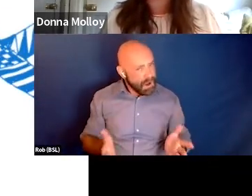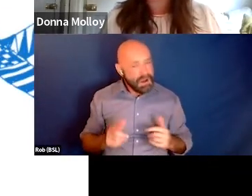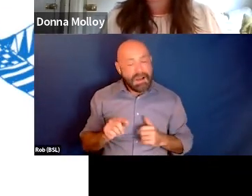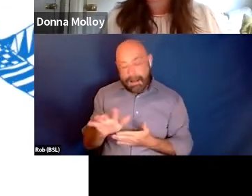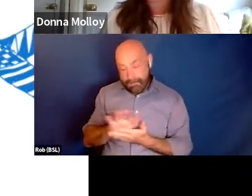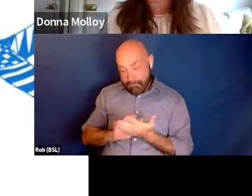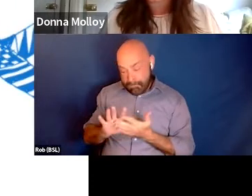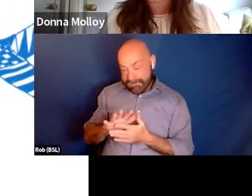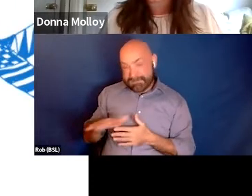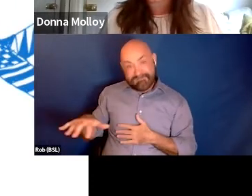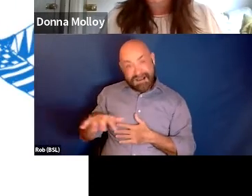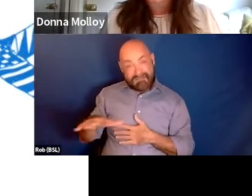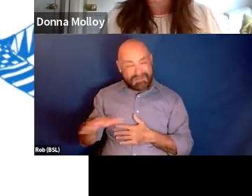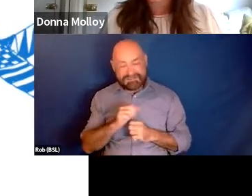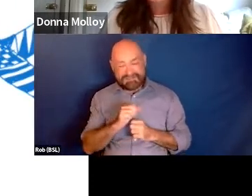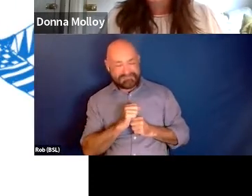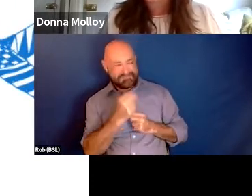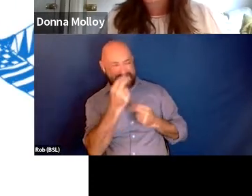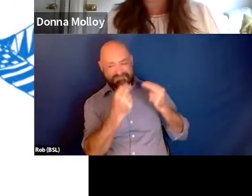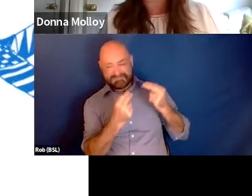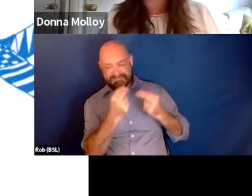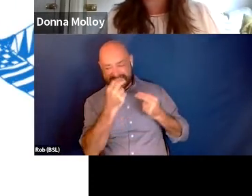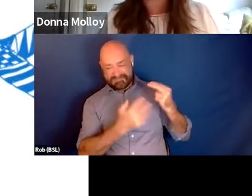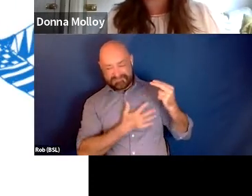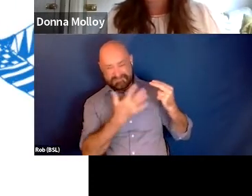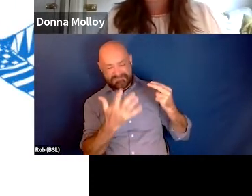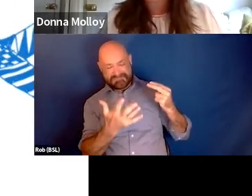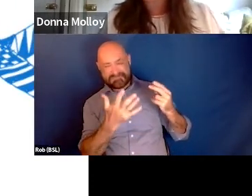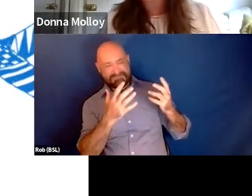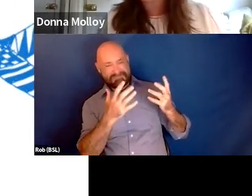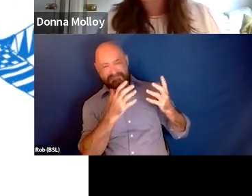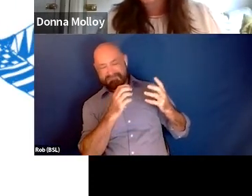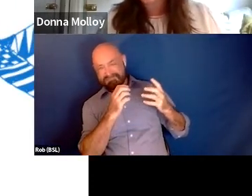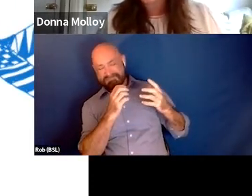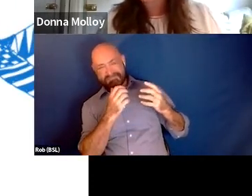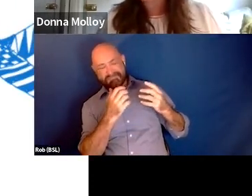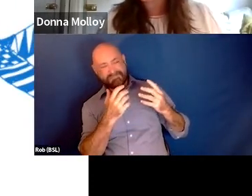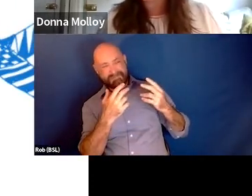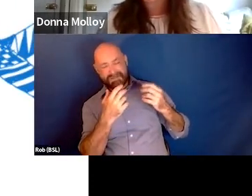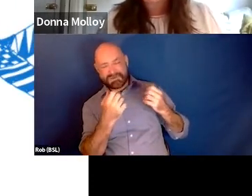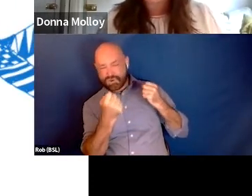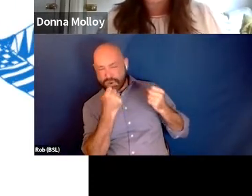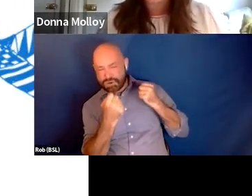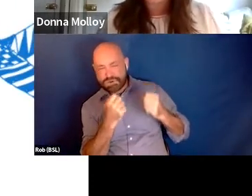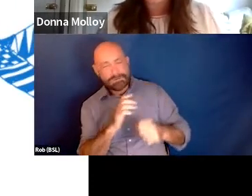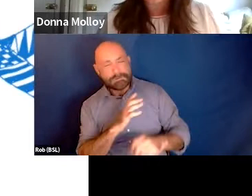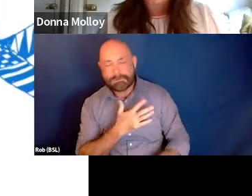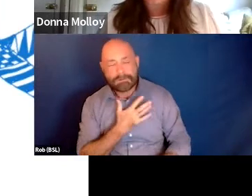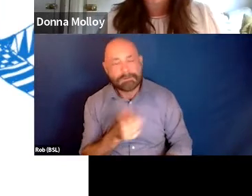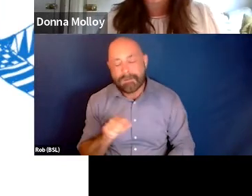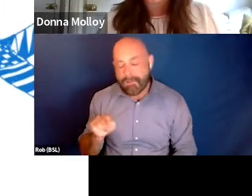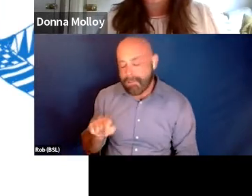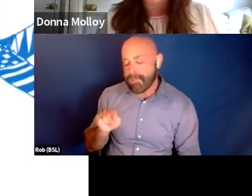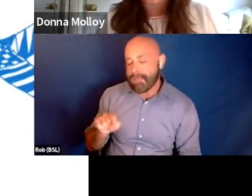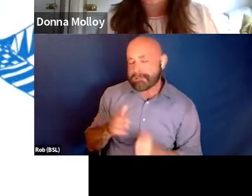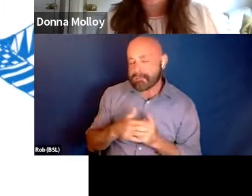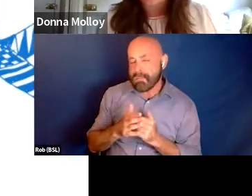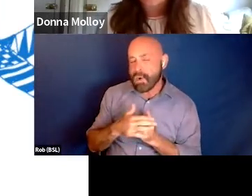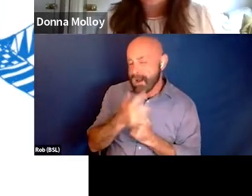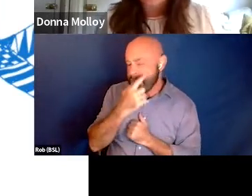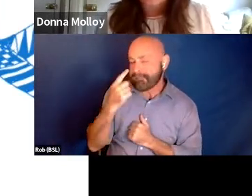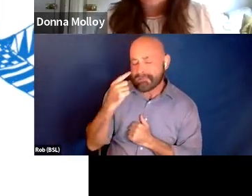are experiencing services now can be vital. And there's more information about that specific piece of work as part of one of